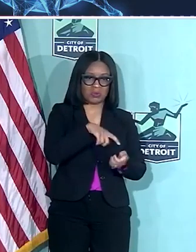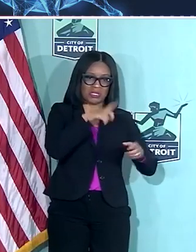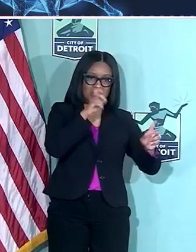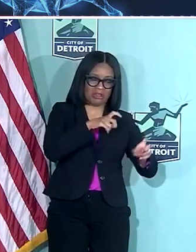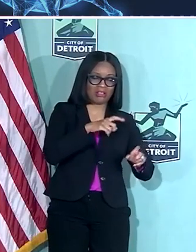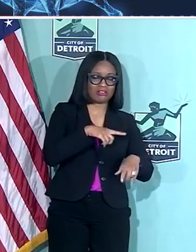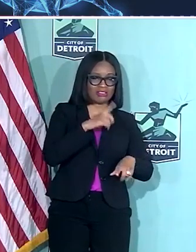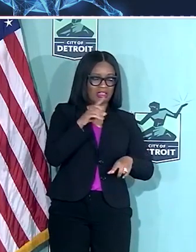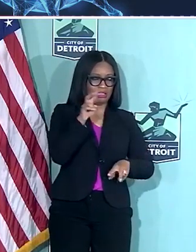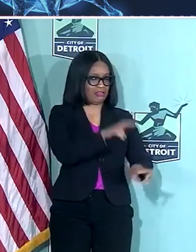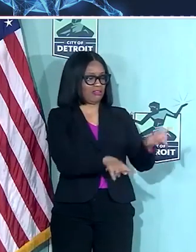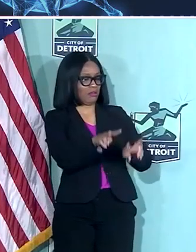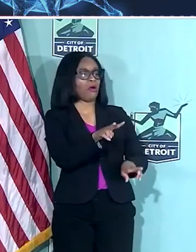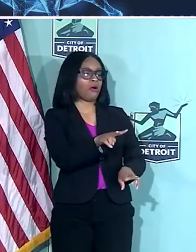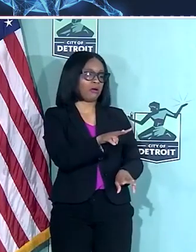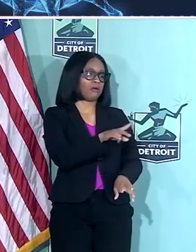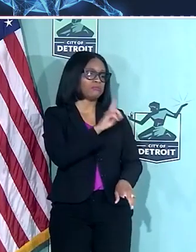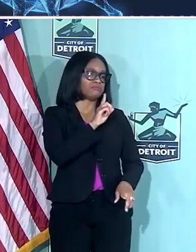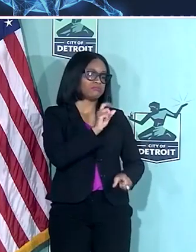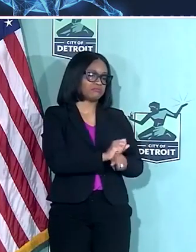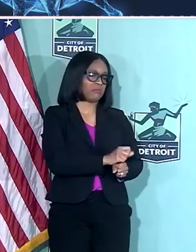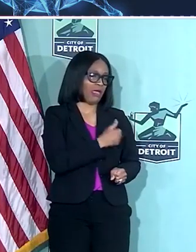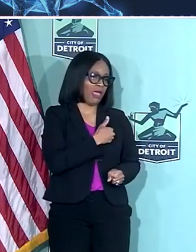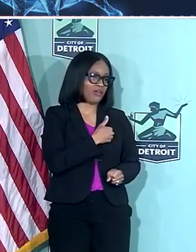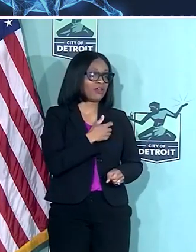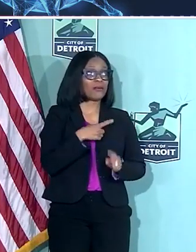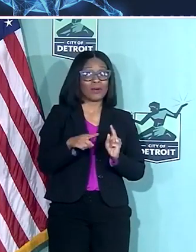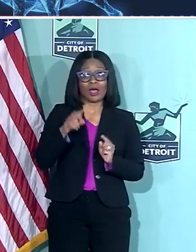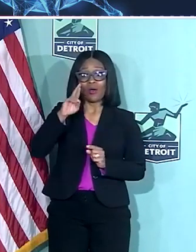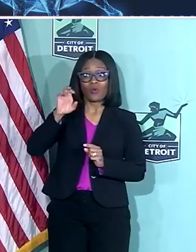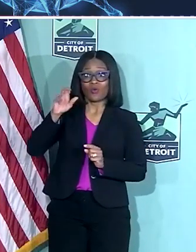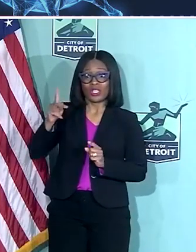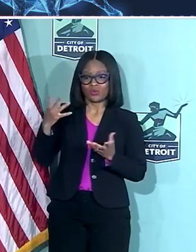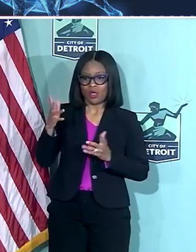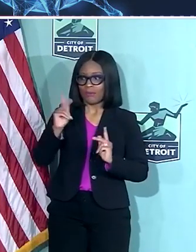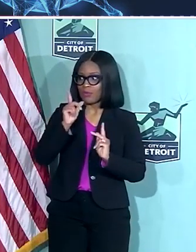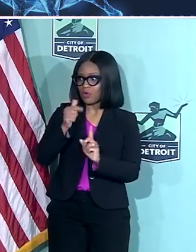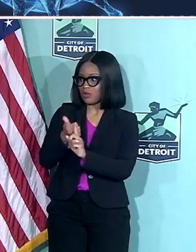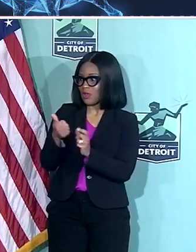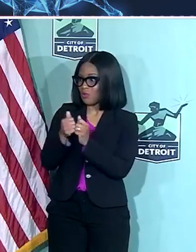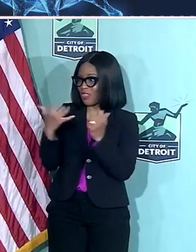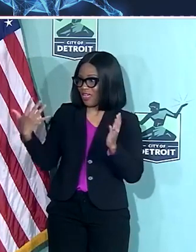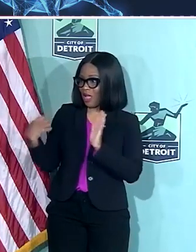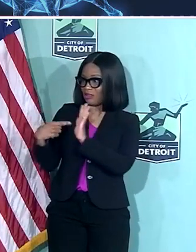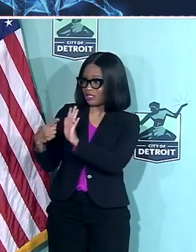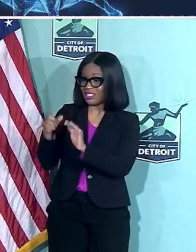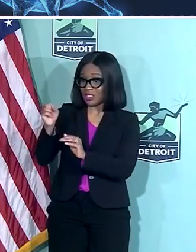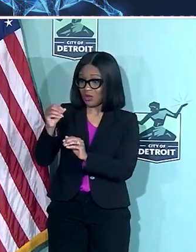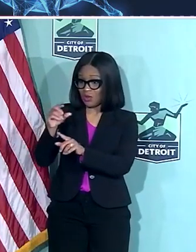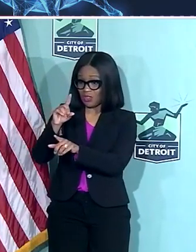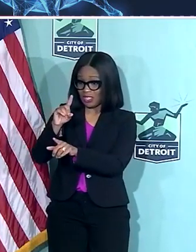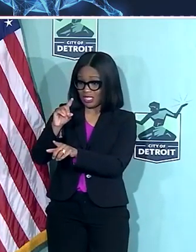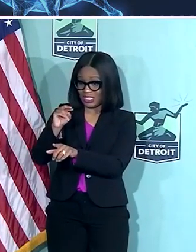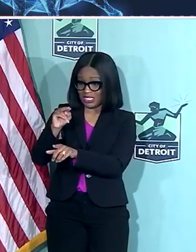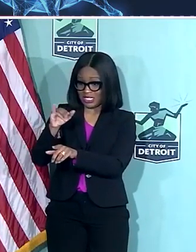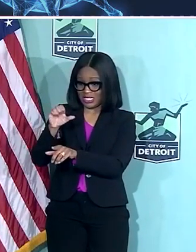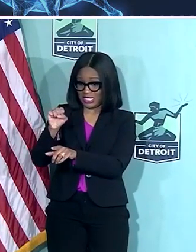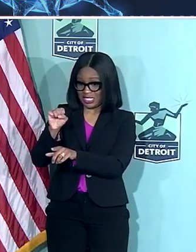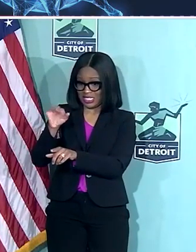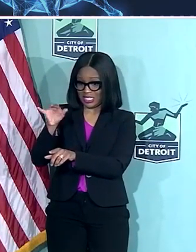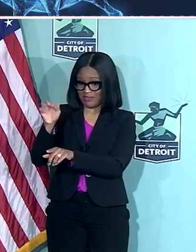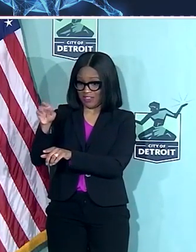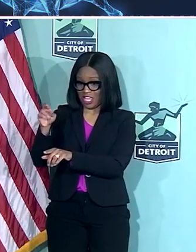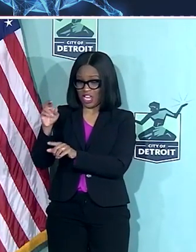what COVID-19 looks like. Our risk is the people without tests. And when Denise Fair and the team went through the nursing homes and found that